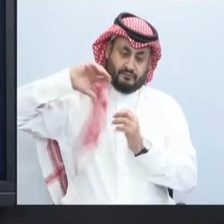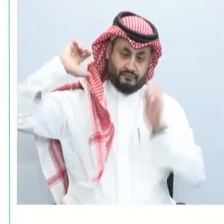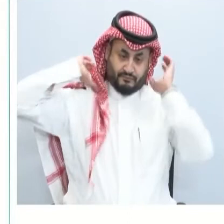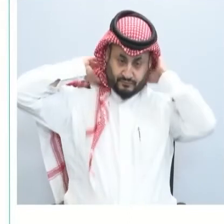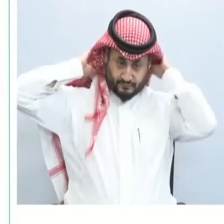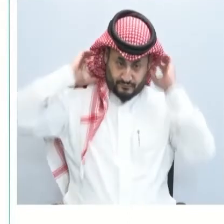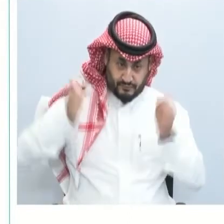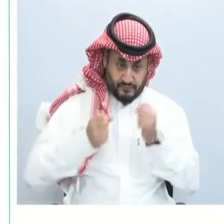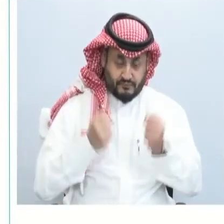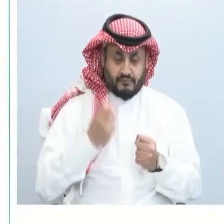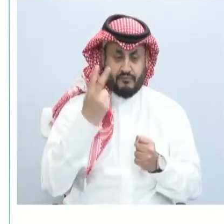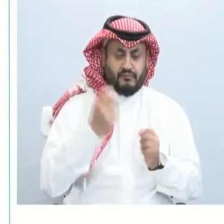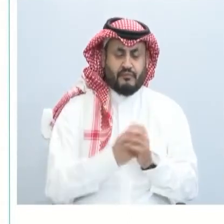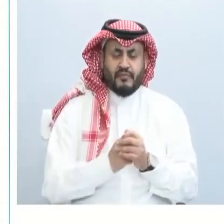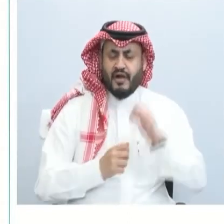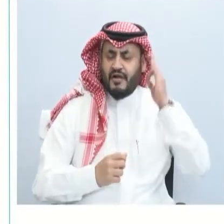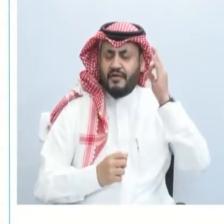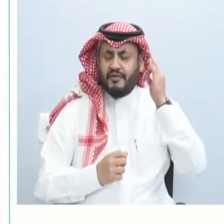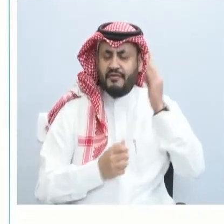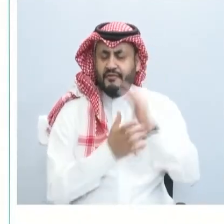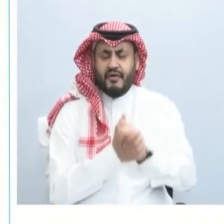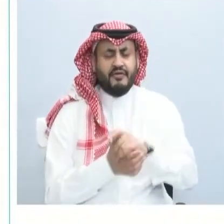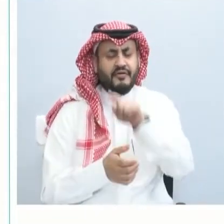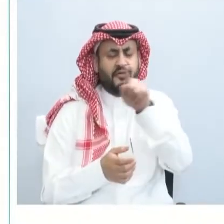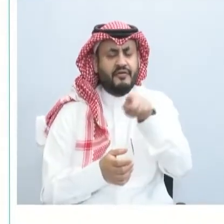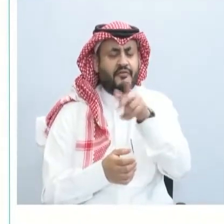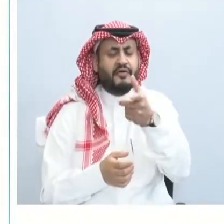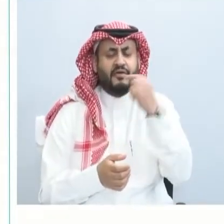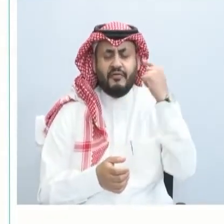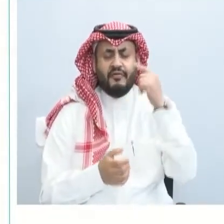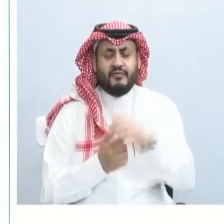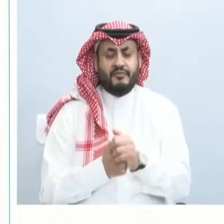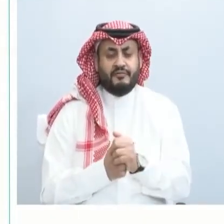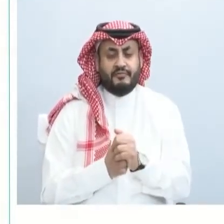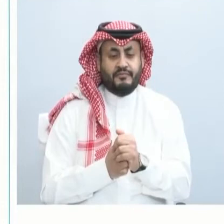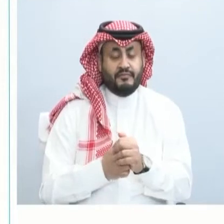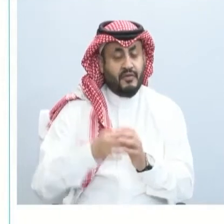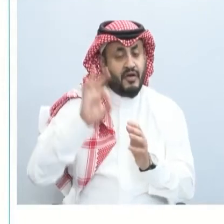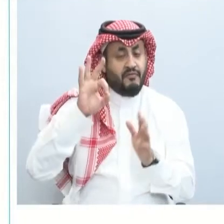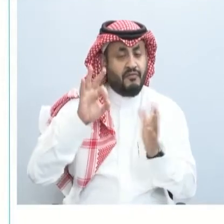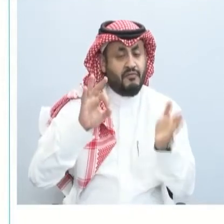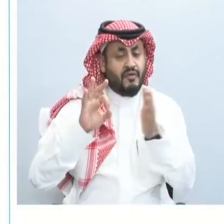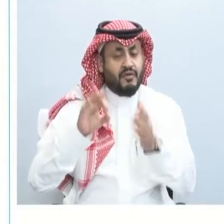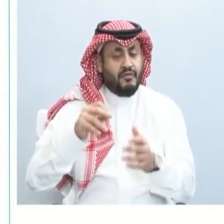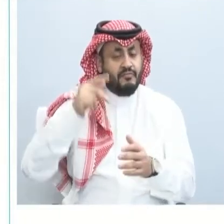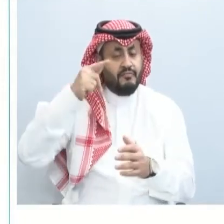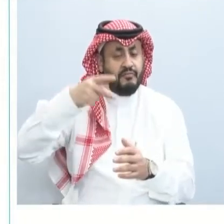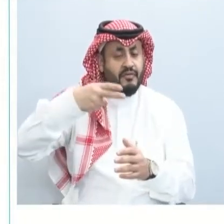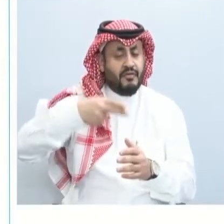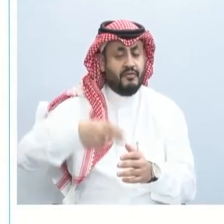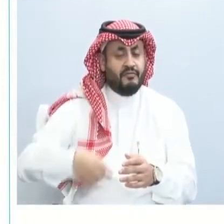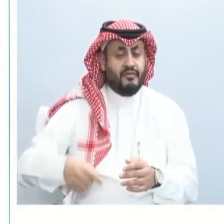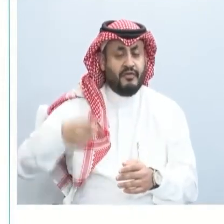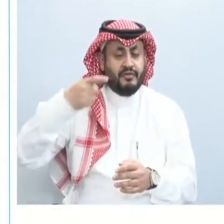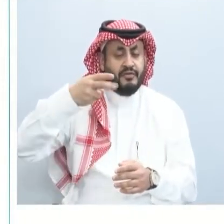2, listen and circle either F, PH or GH, then complete the words.